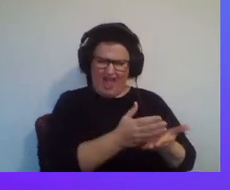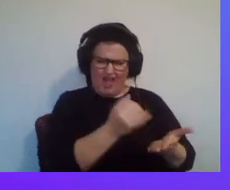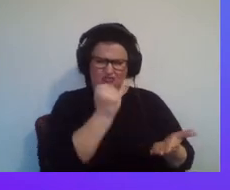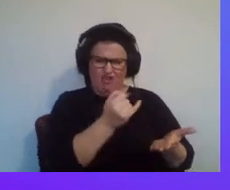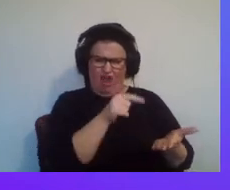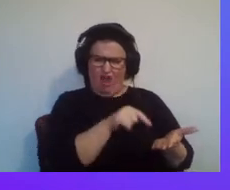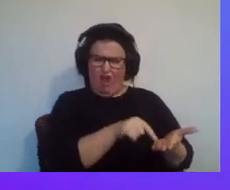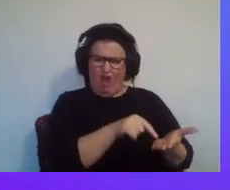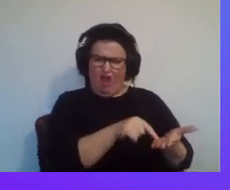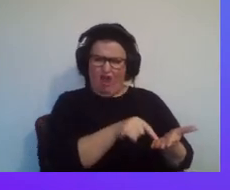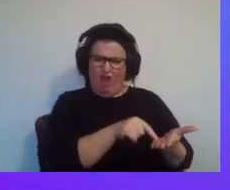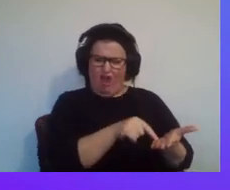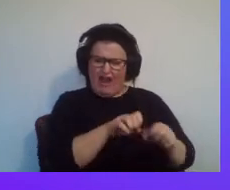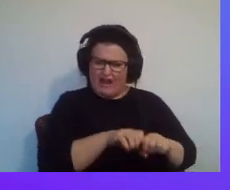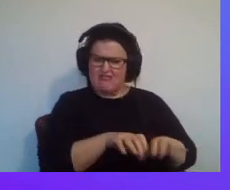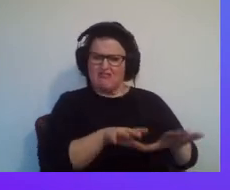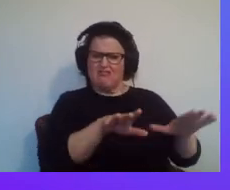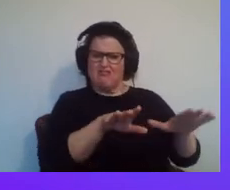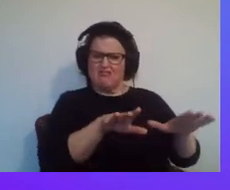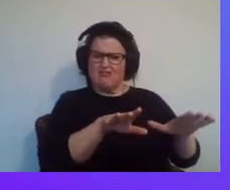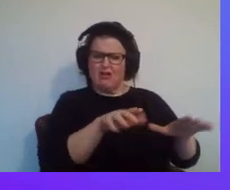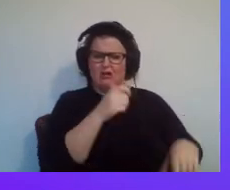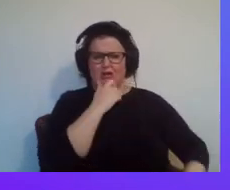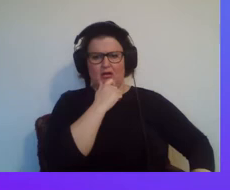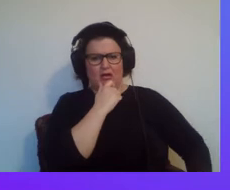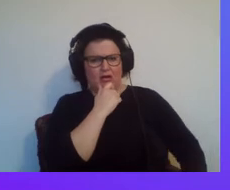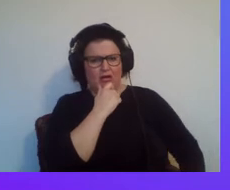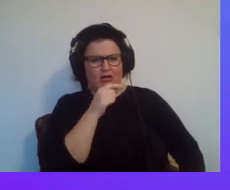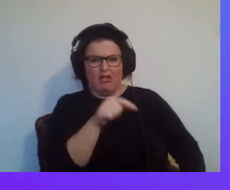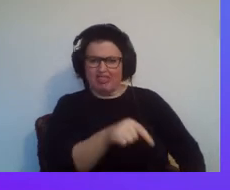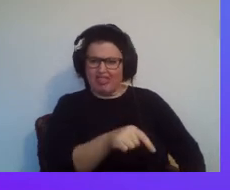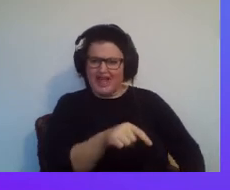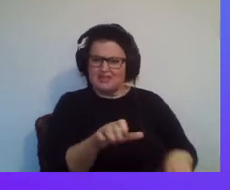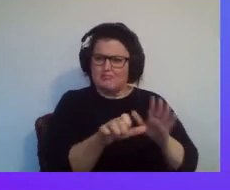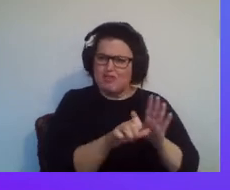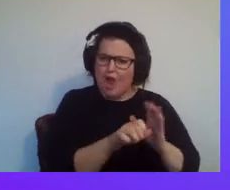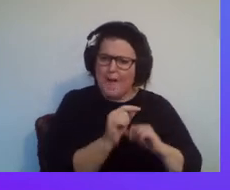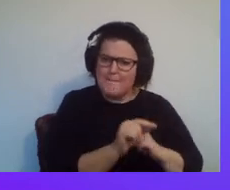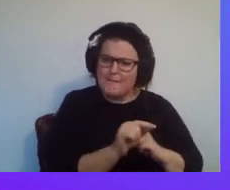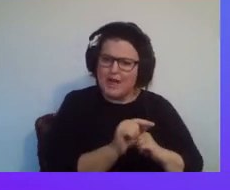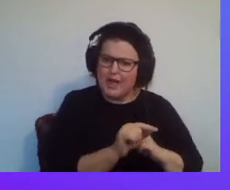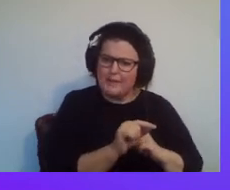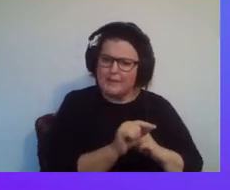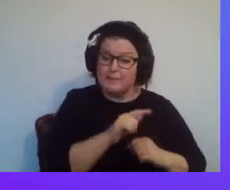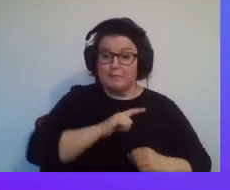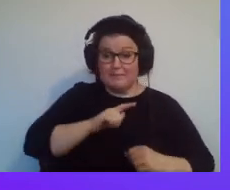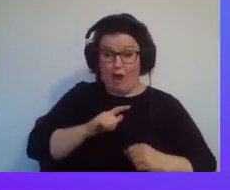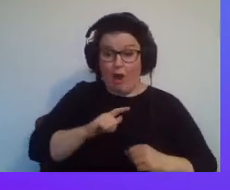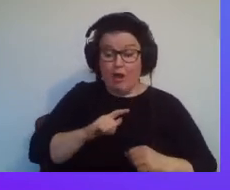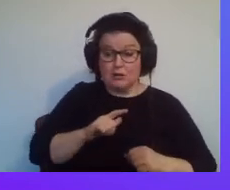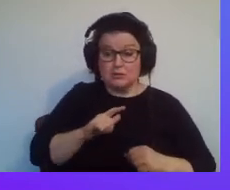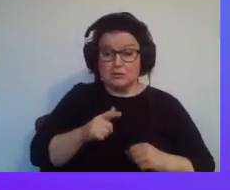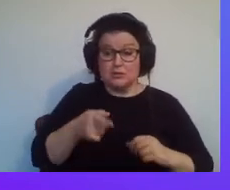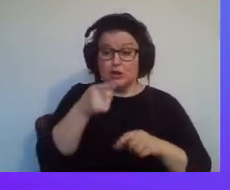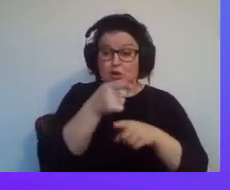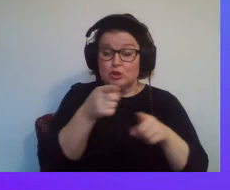which are causing, in reality, so much damage. Because the reality still remains that the risk of becoming